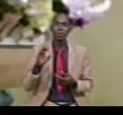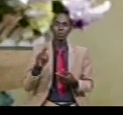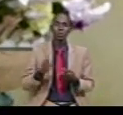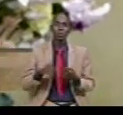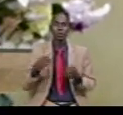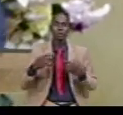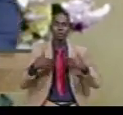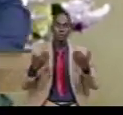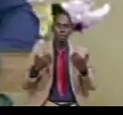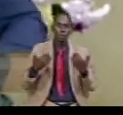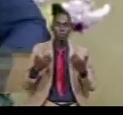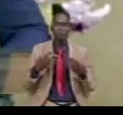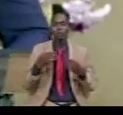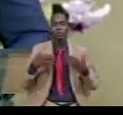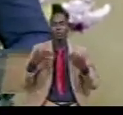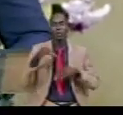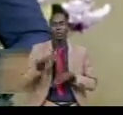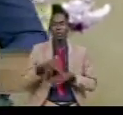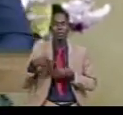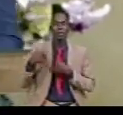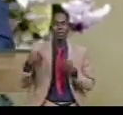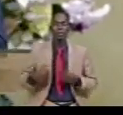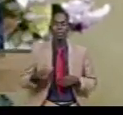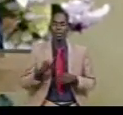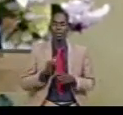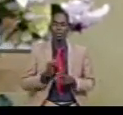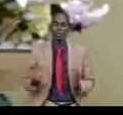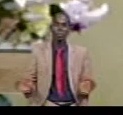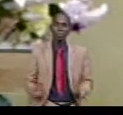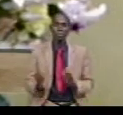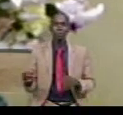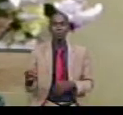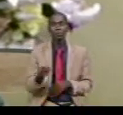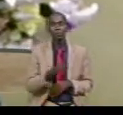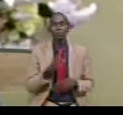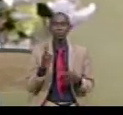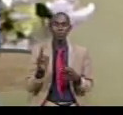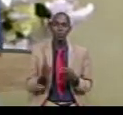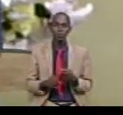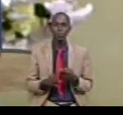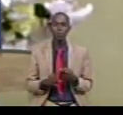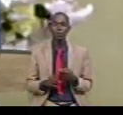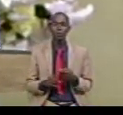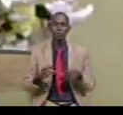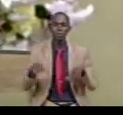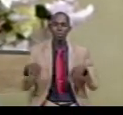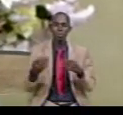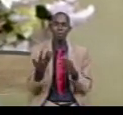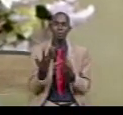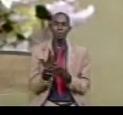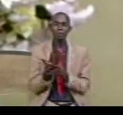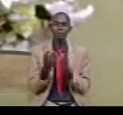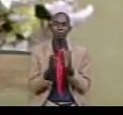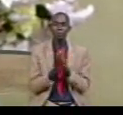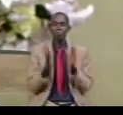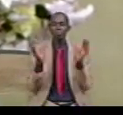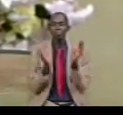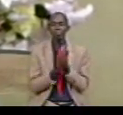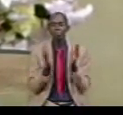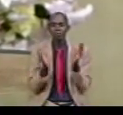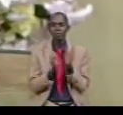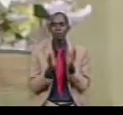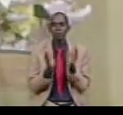to the young at heart, I implore you to give a round of applause and admiration and